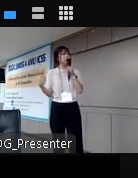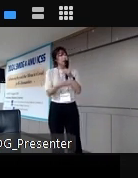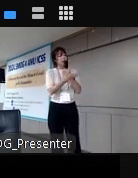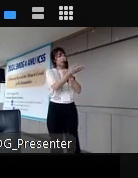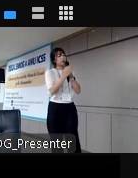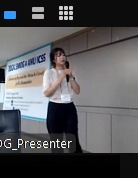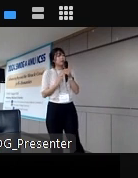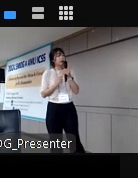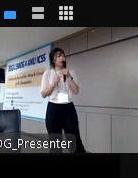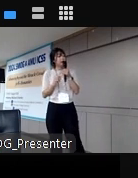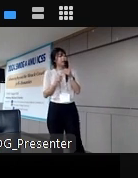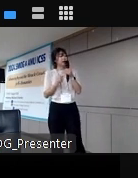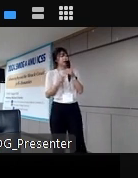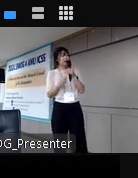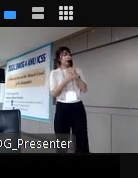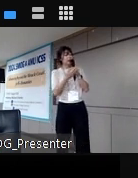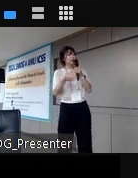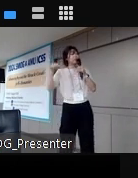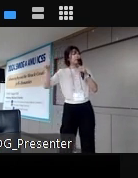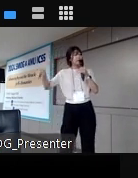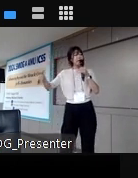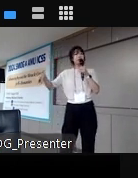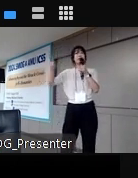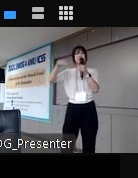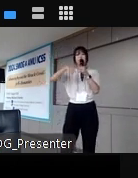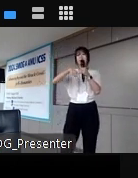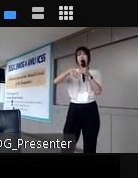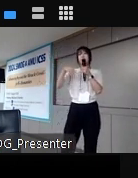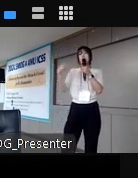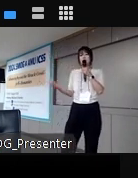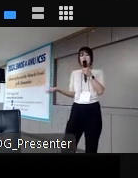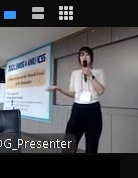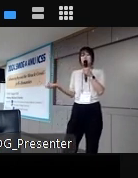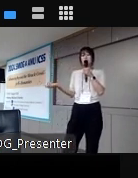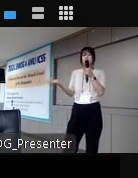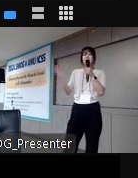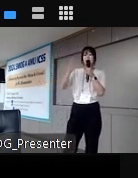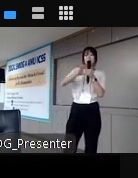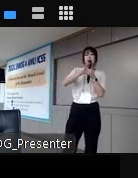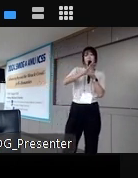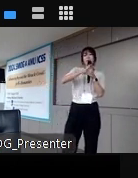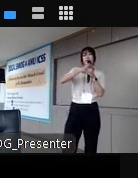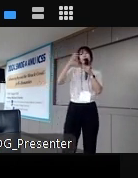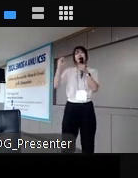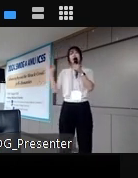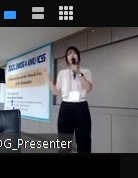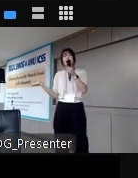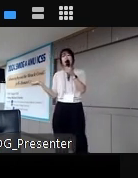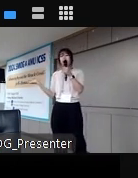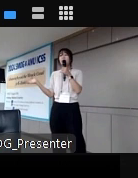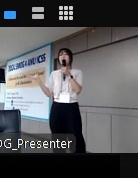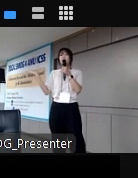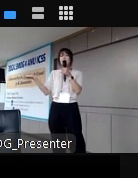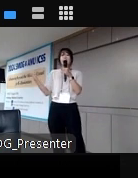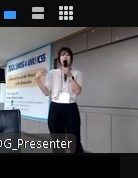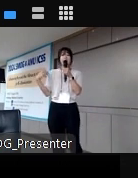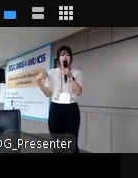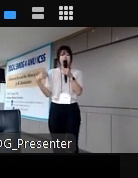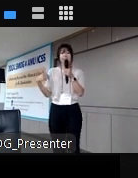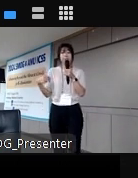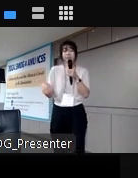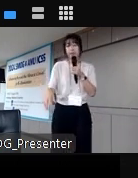locations. So the similarities are use of location and pointing in order to label something and then anaphorically pick it up